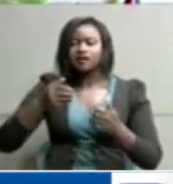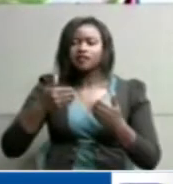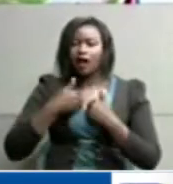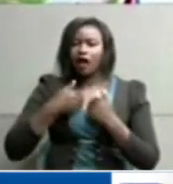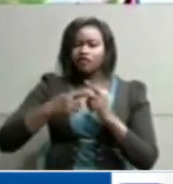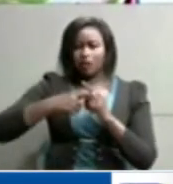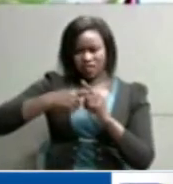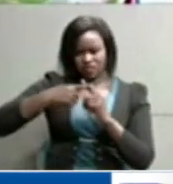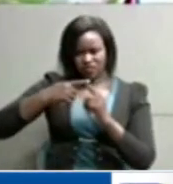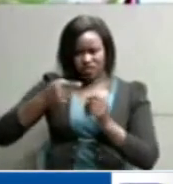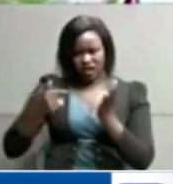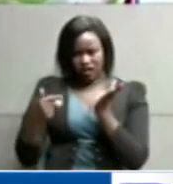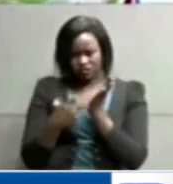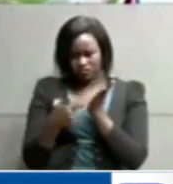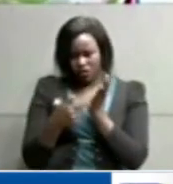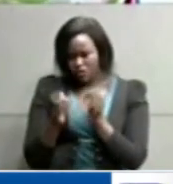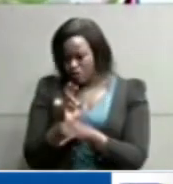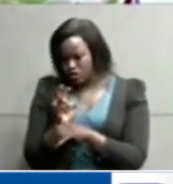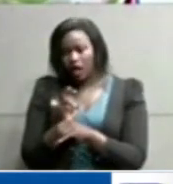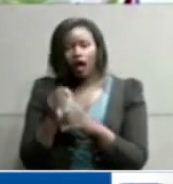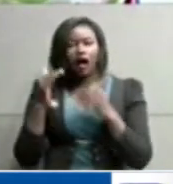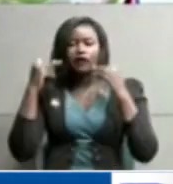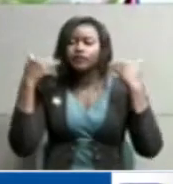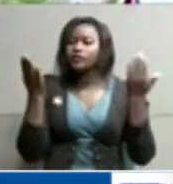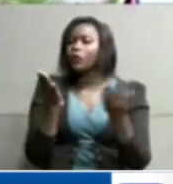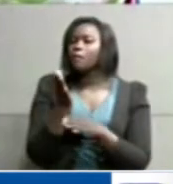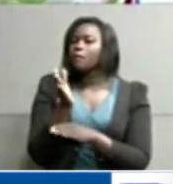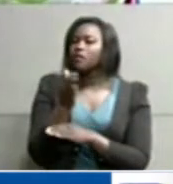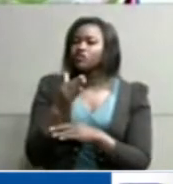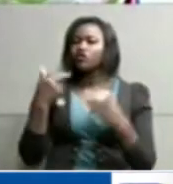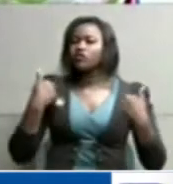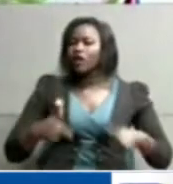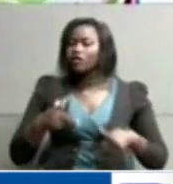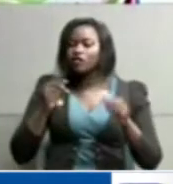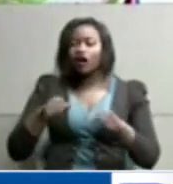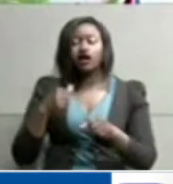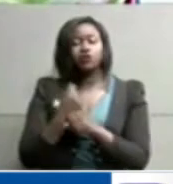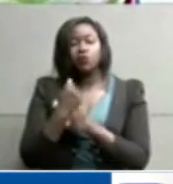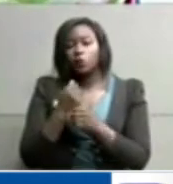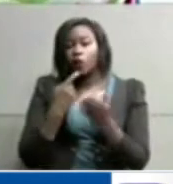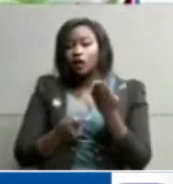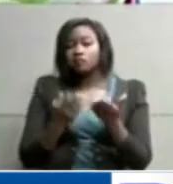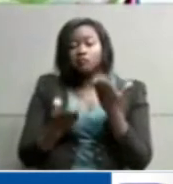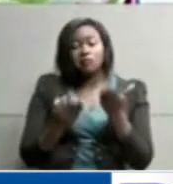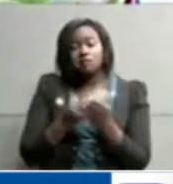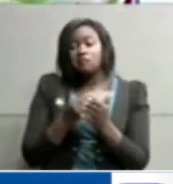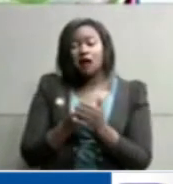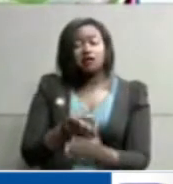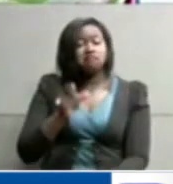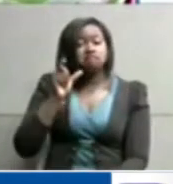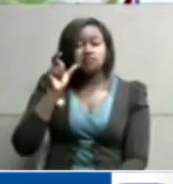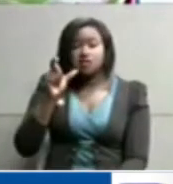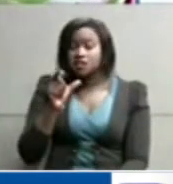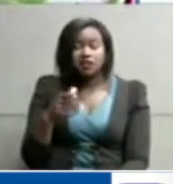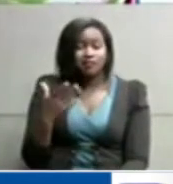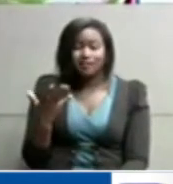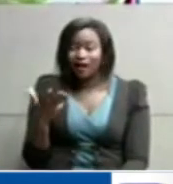I don't know whether the Minister of Health can manage to cope with that because the demand may be too much.